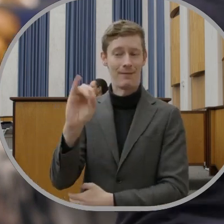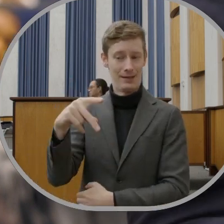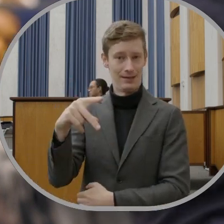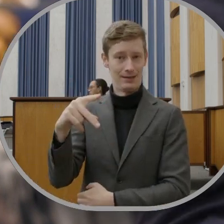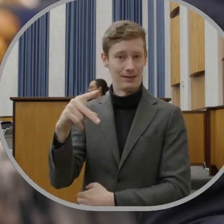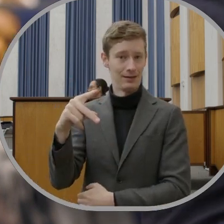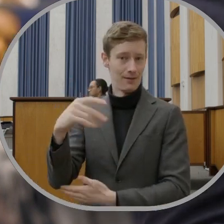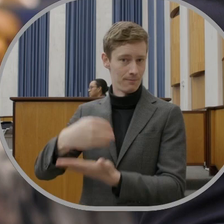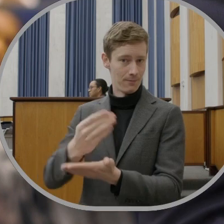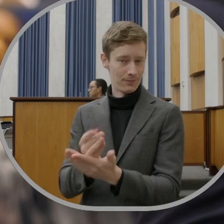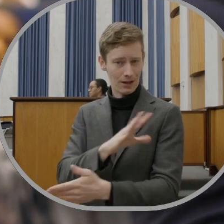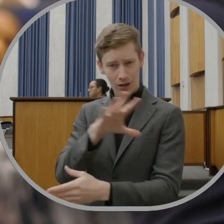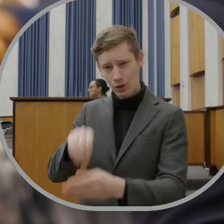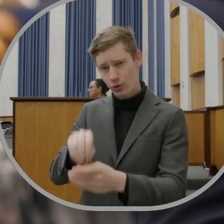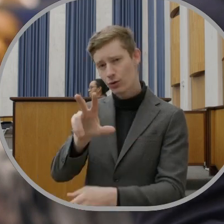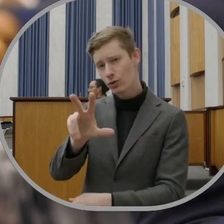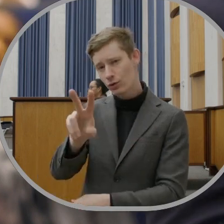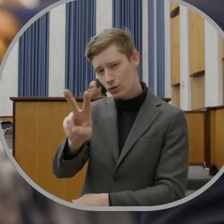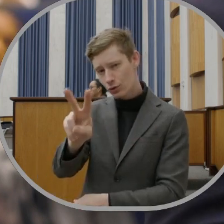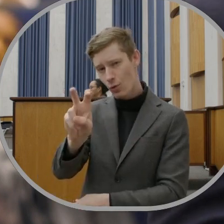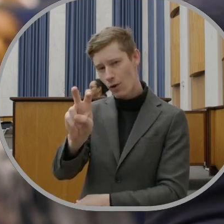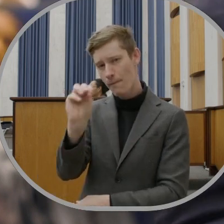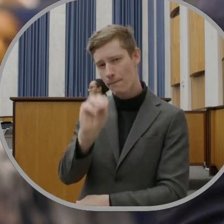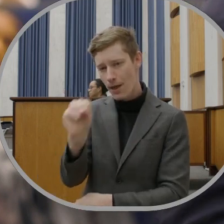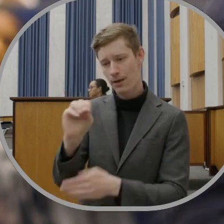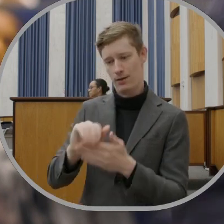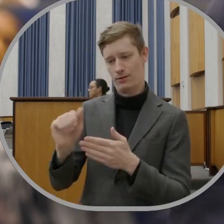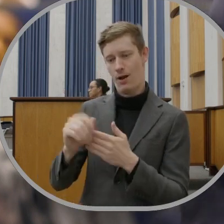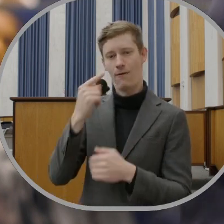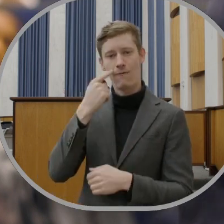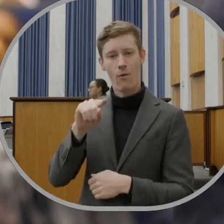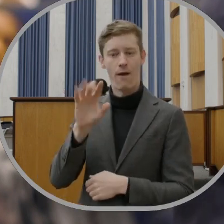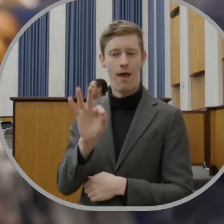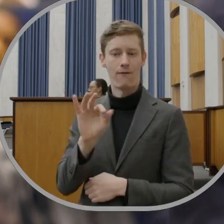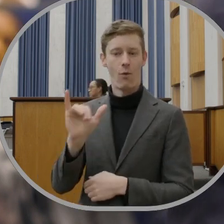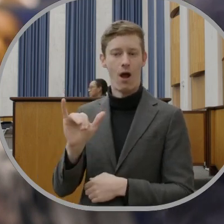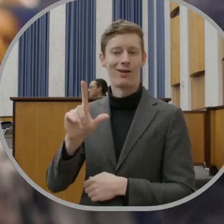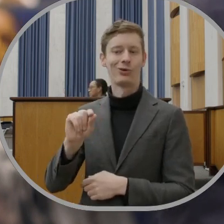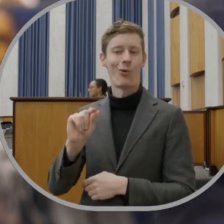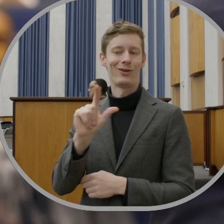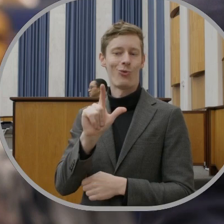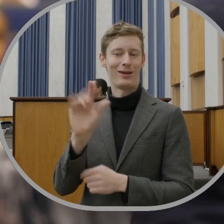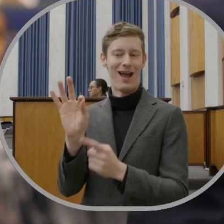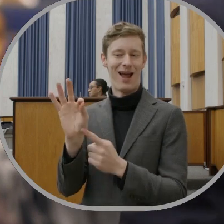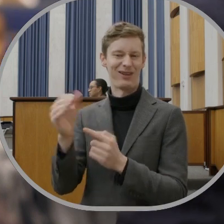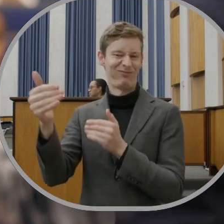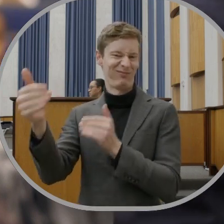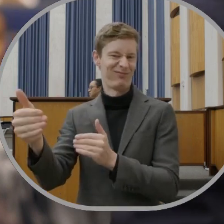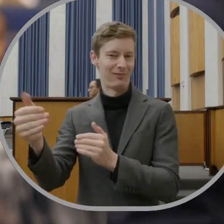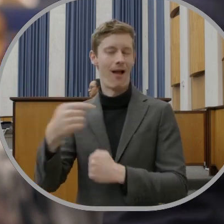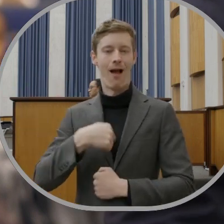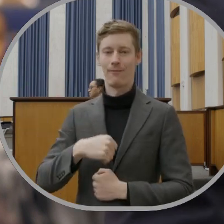tranche of $200 million in funding in fiscal years 2029. I am proud that in